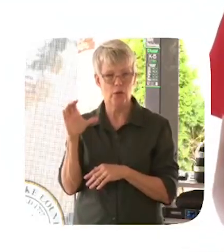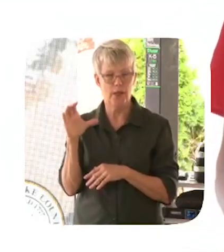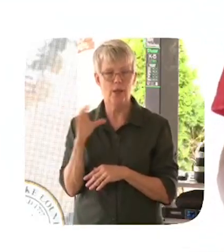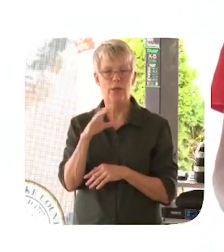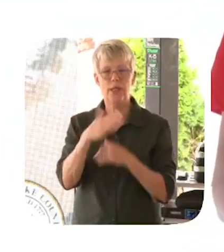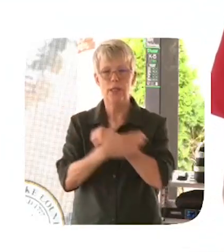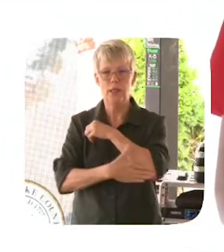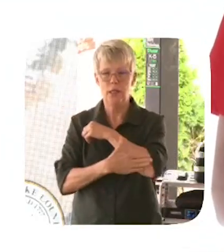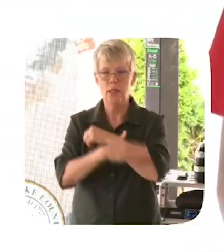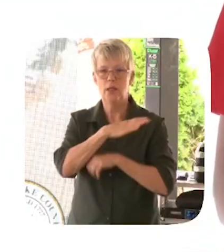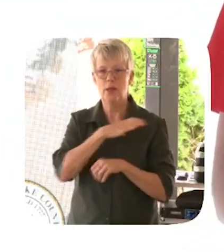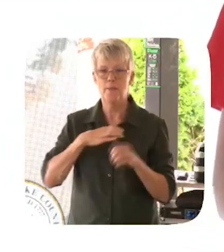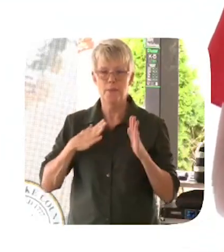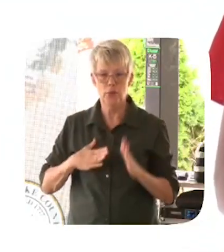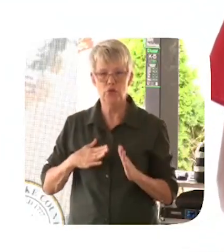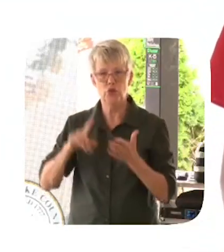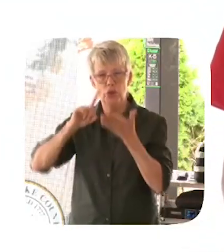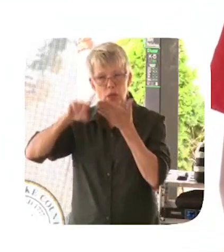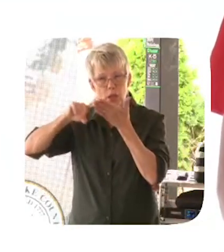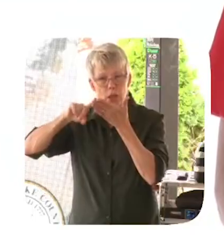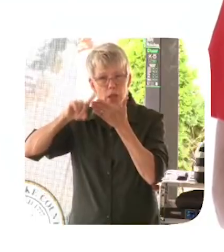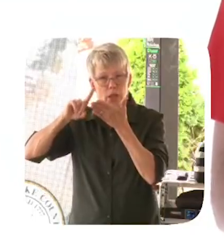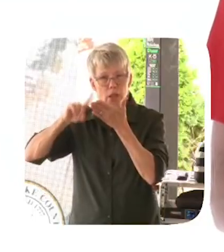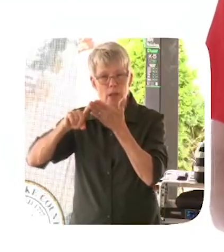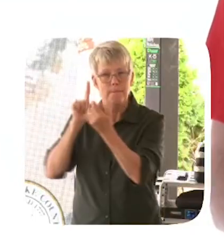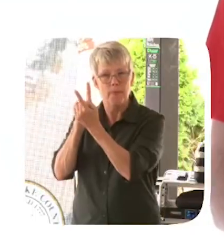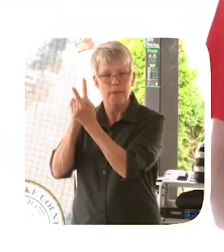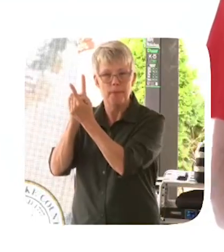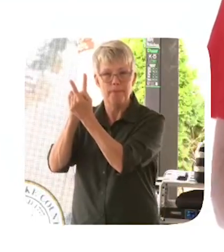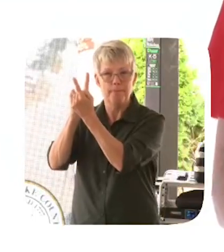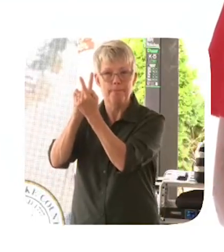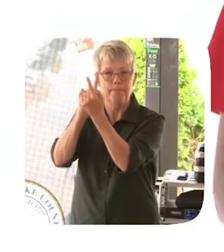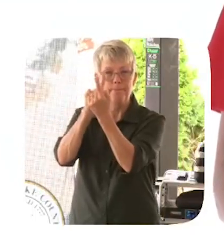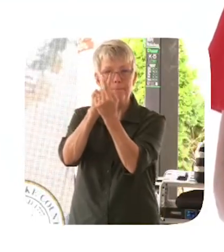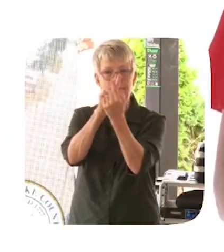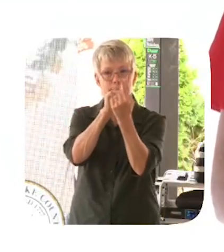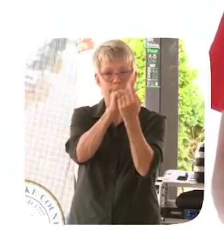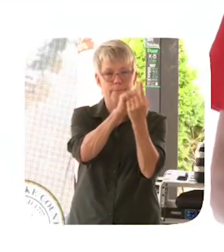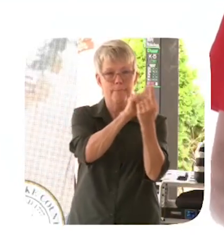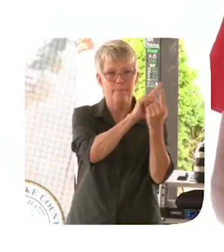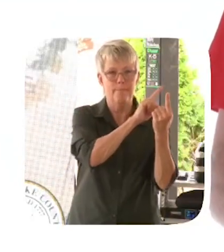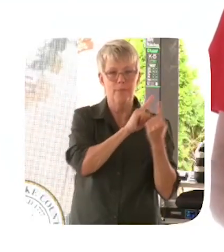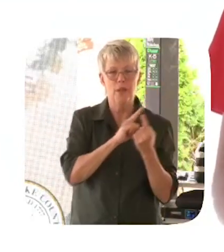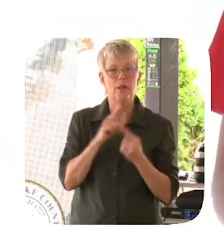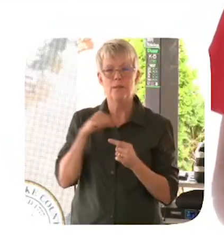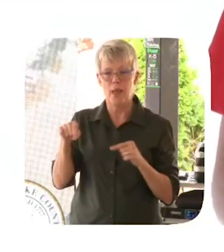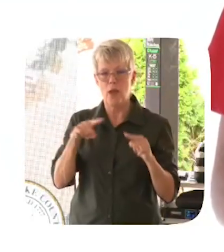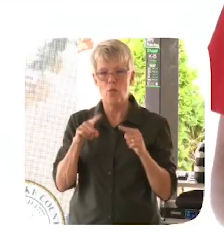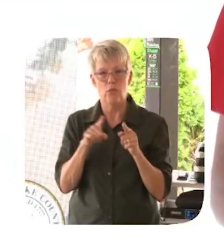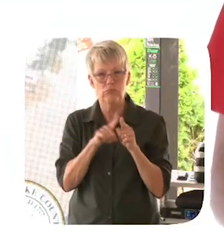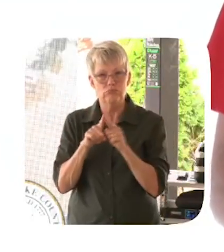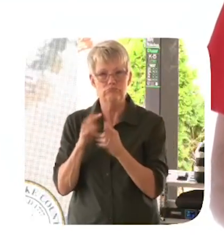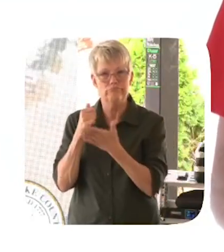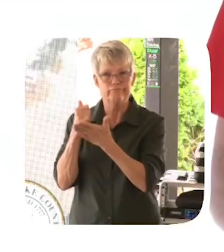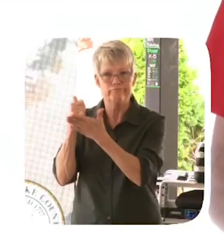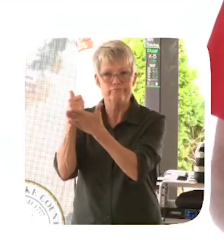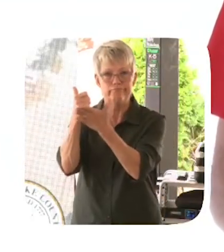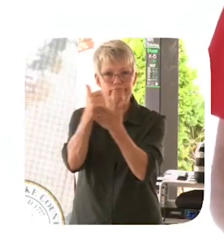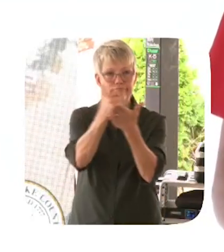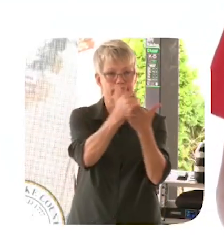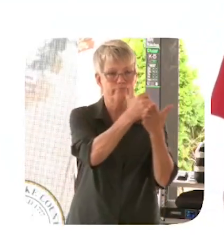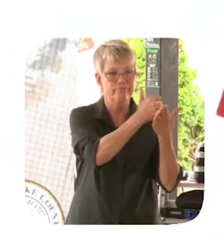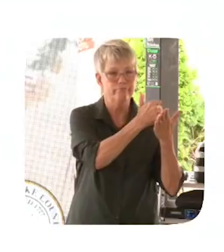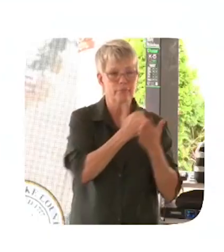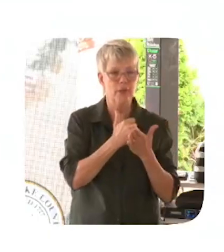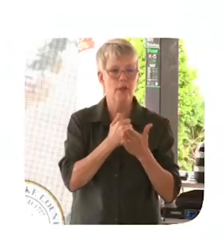manager were also out on the streets checking on those affected by Hurricane Helene and asking, How can I help? The